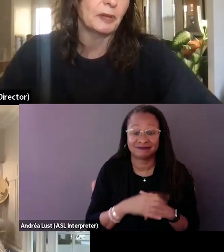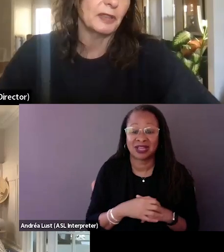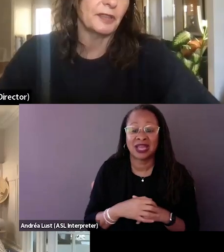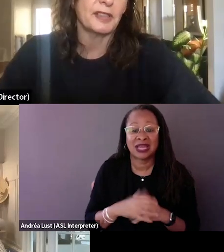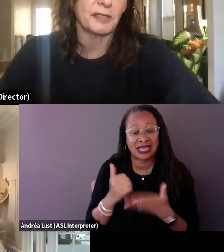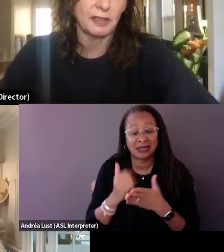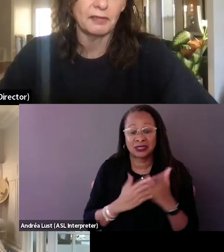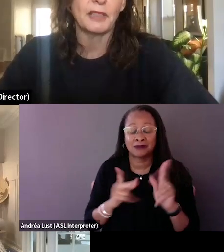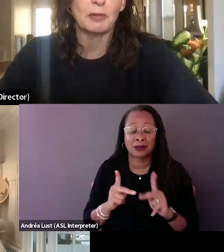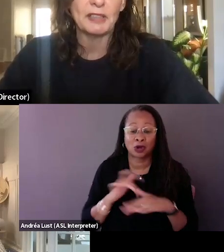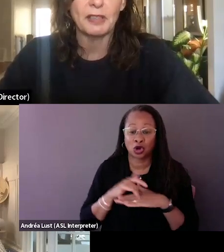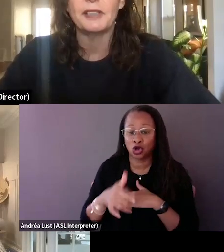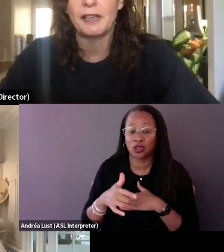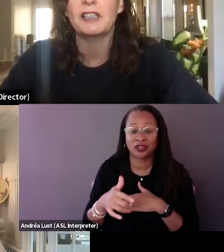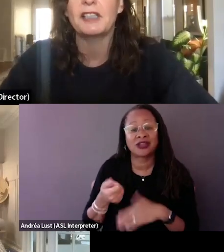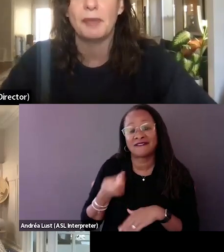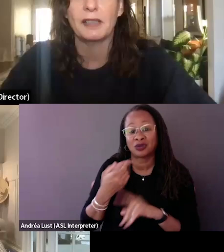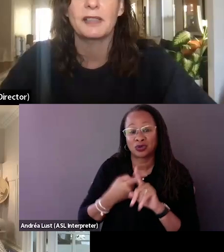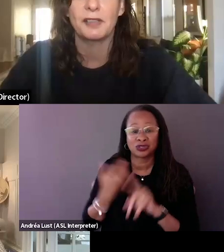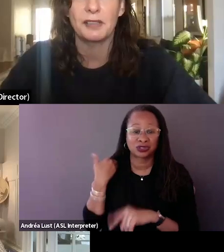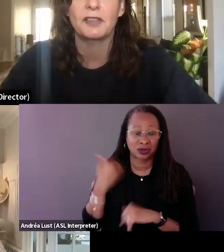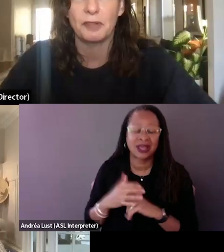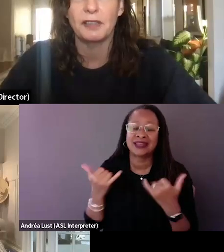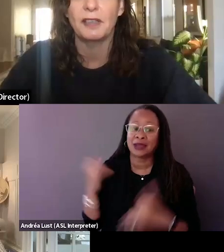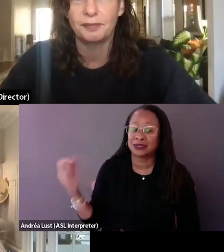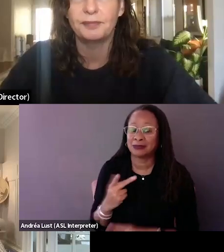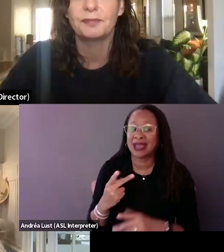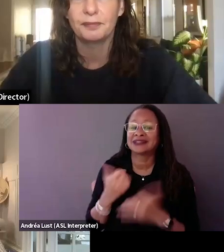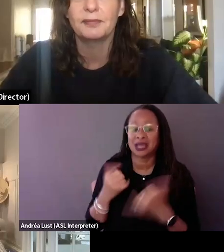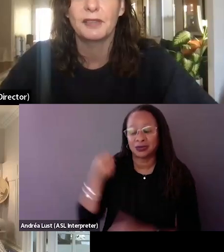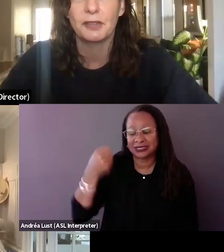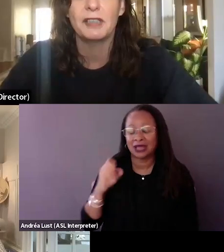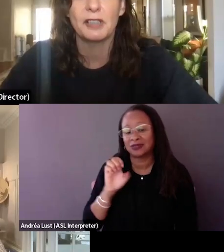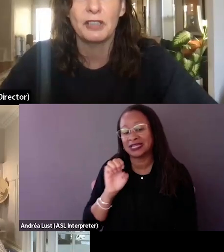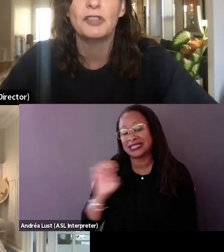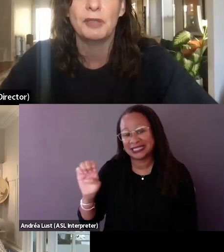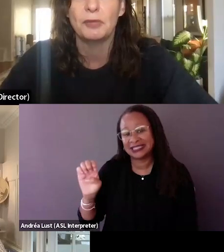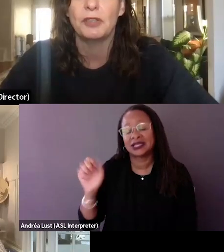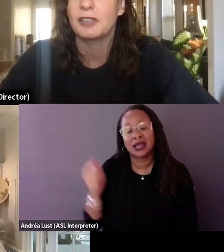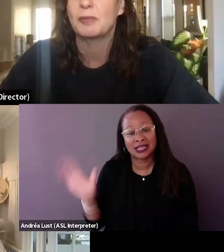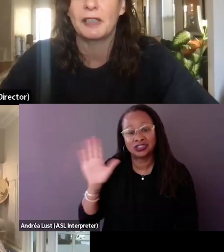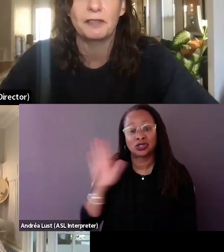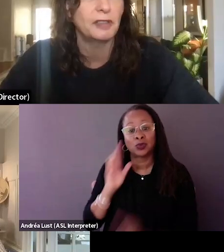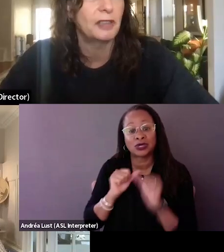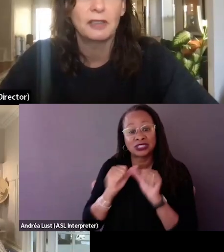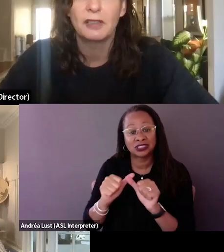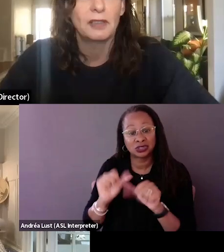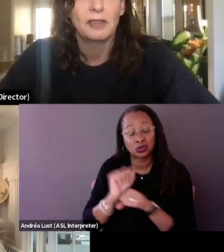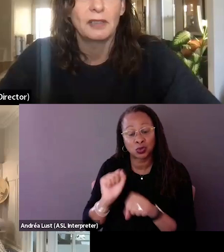helped some people earlier a couple months ago, and now he's back in Southeast Asia right now. And so he's continuing the work in spite